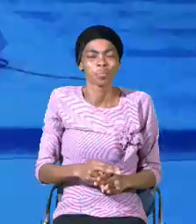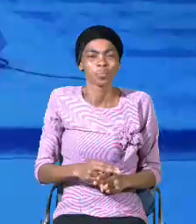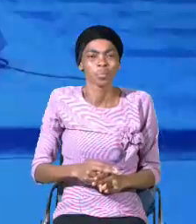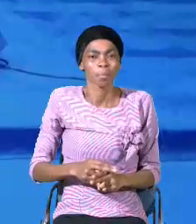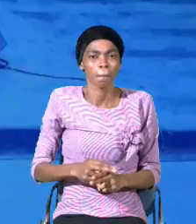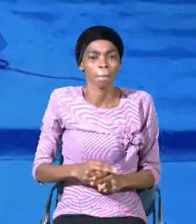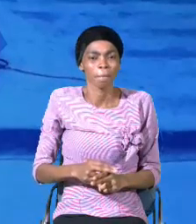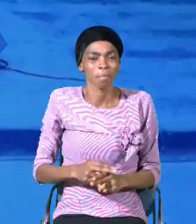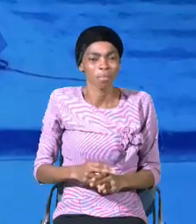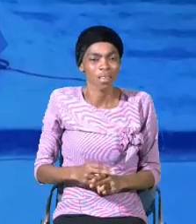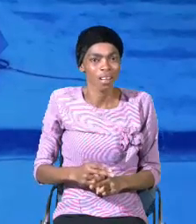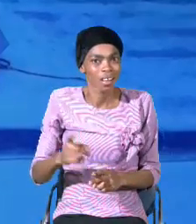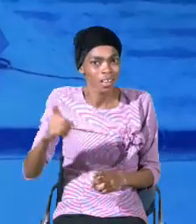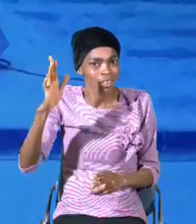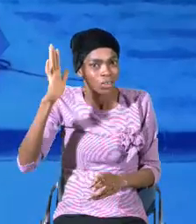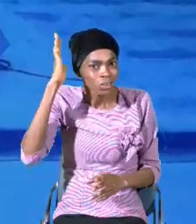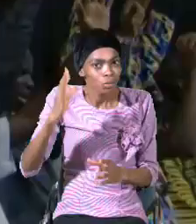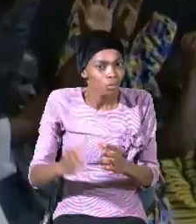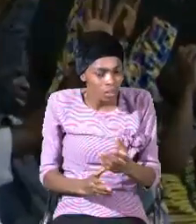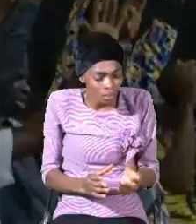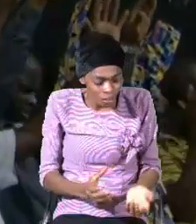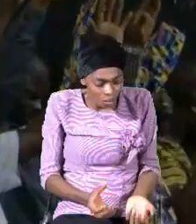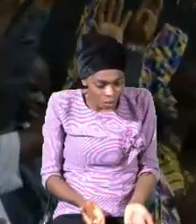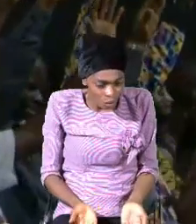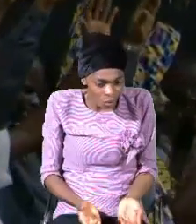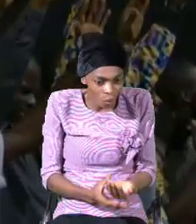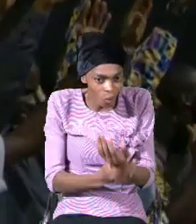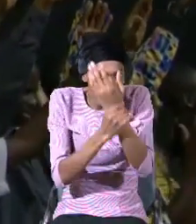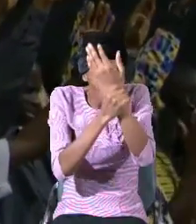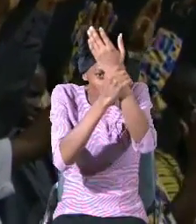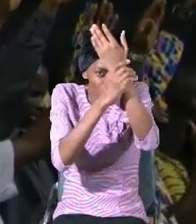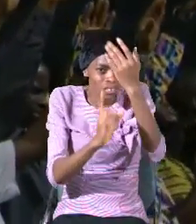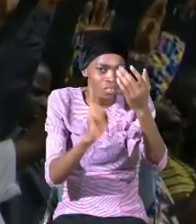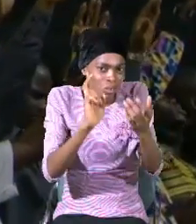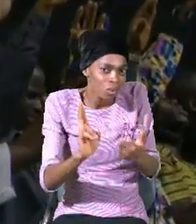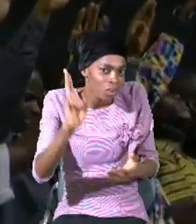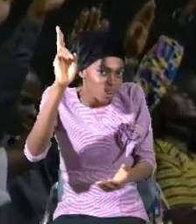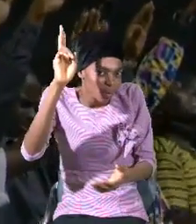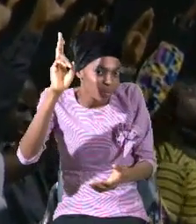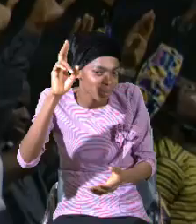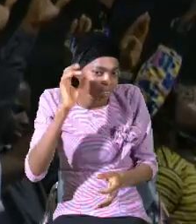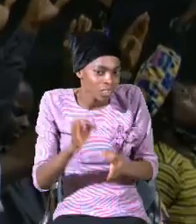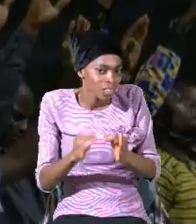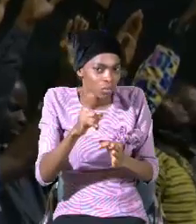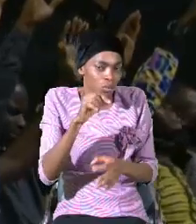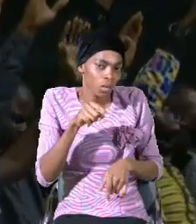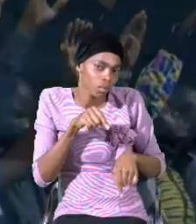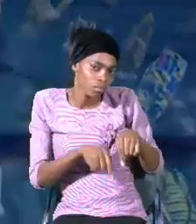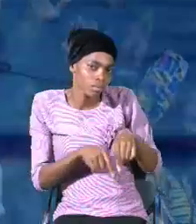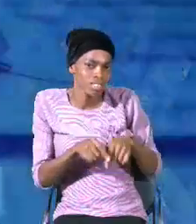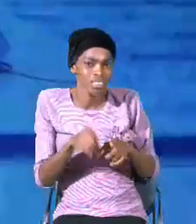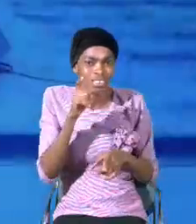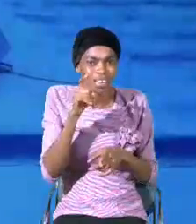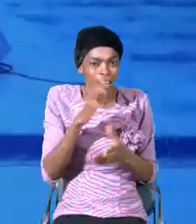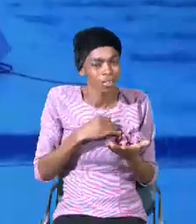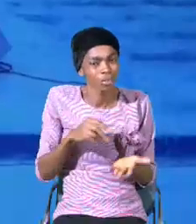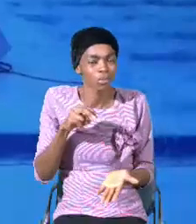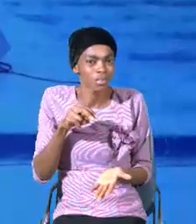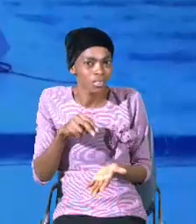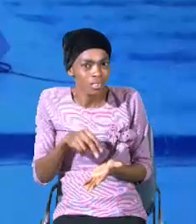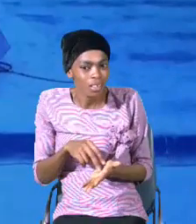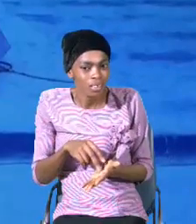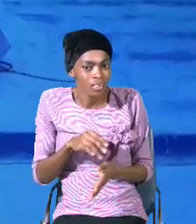They will hold you up. If you are lame, if you are paralyzed, and you stand, don't think